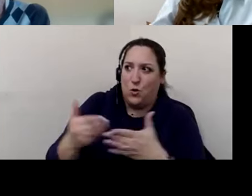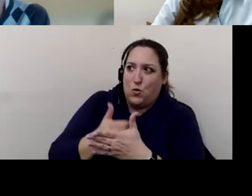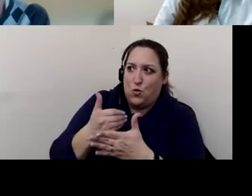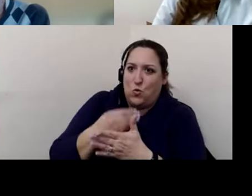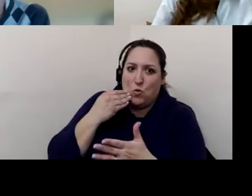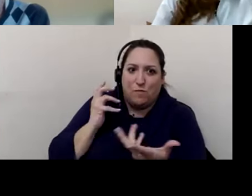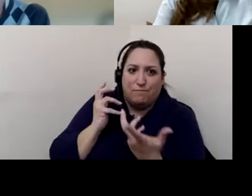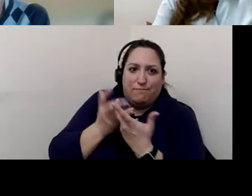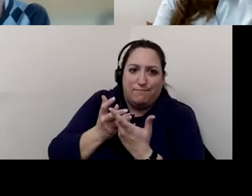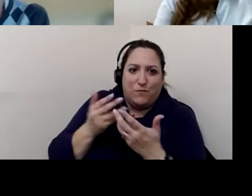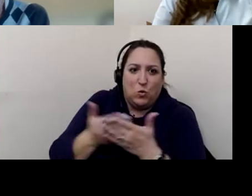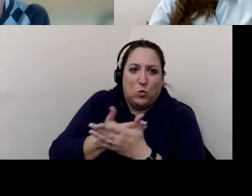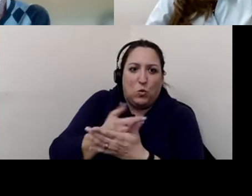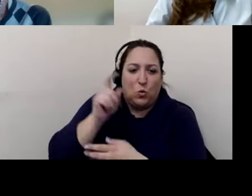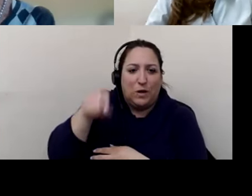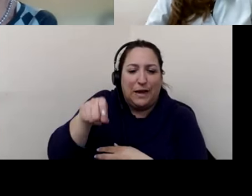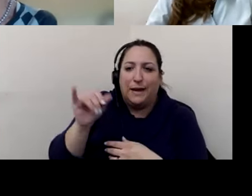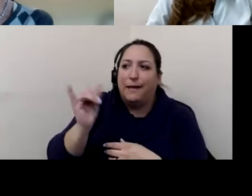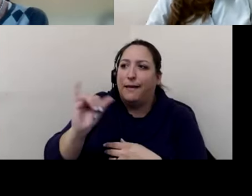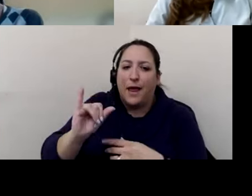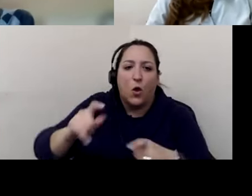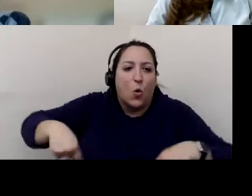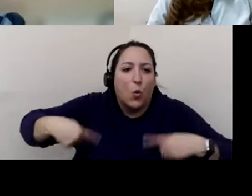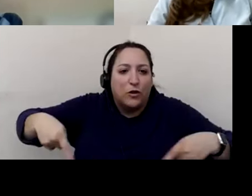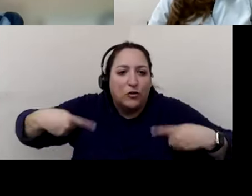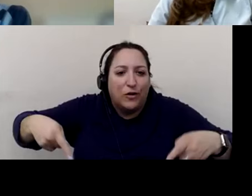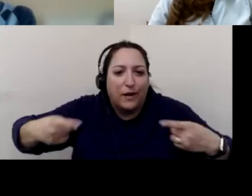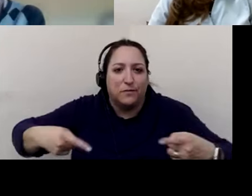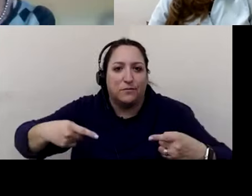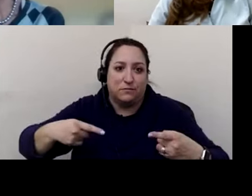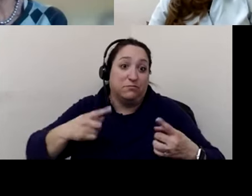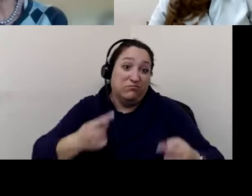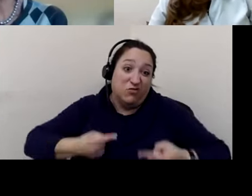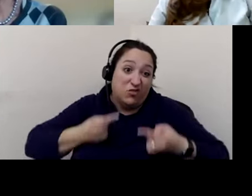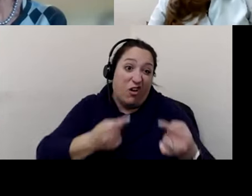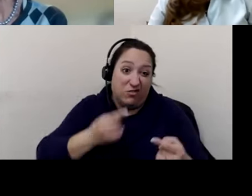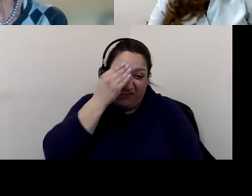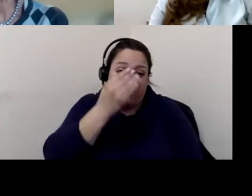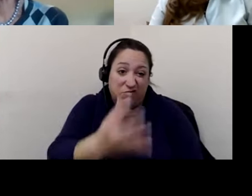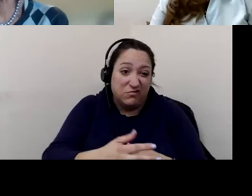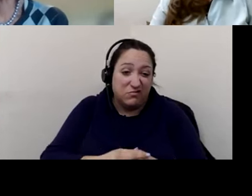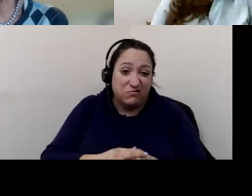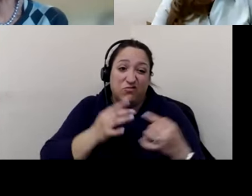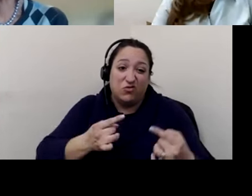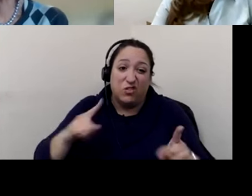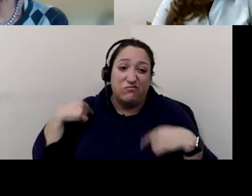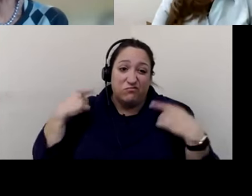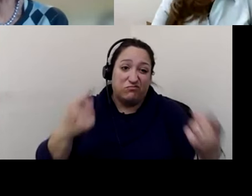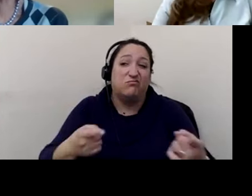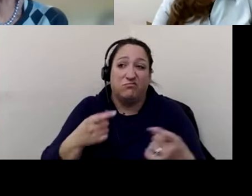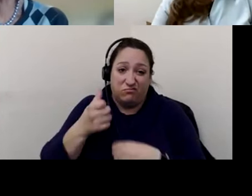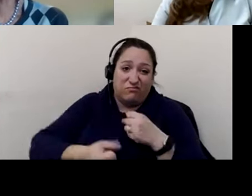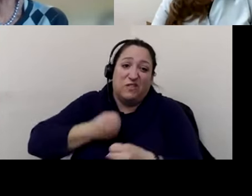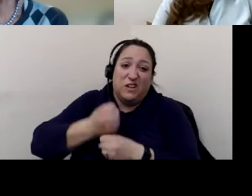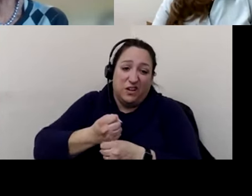can accommodate their new needs, such as a wheelchair. This has been a struggle. This has been a struggle now for quite a number of